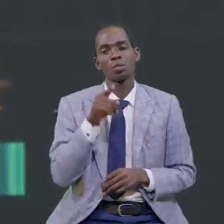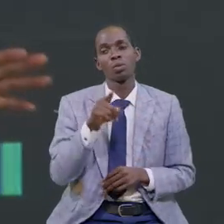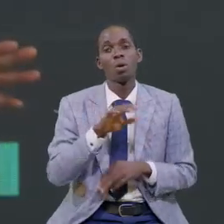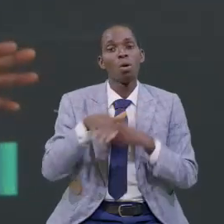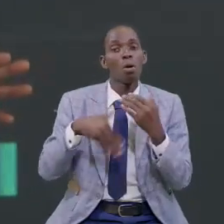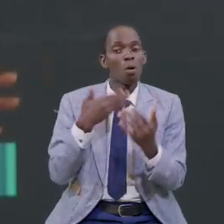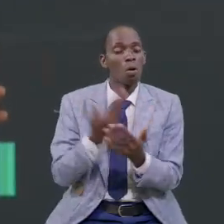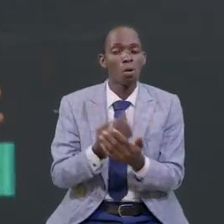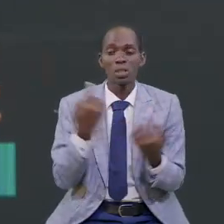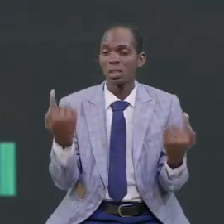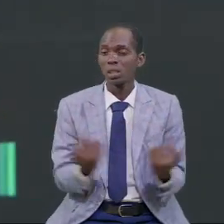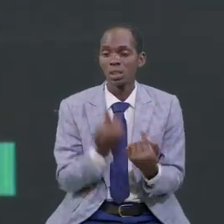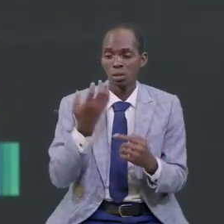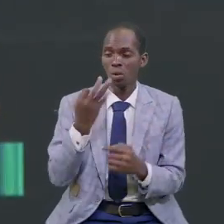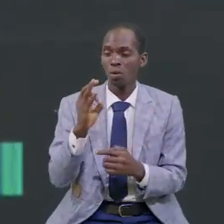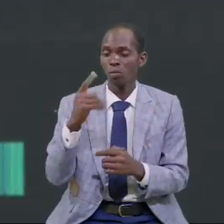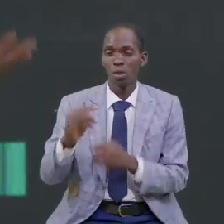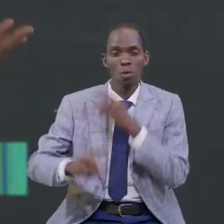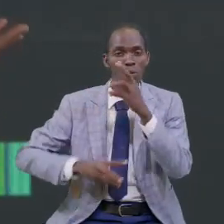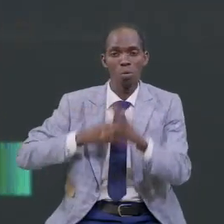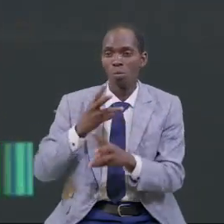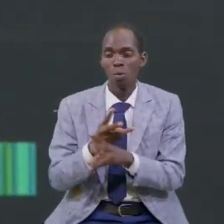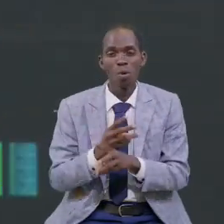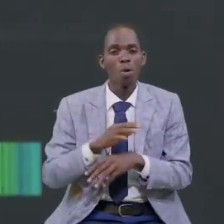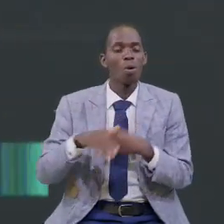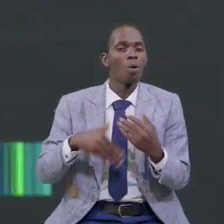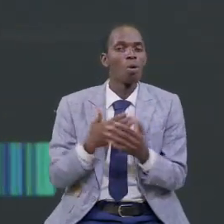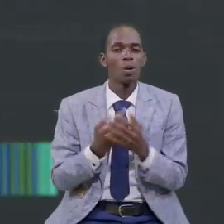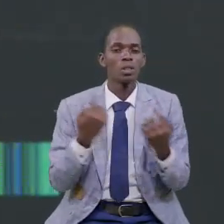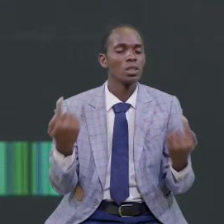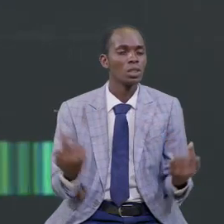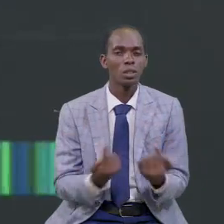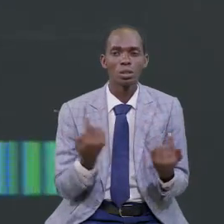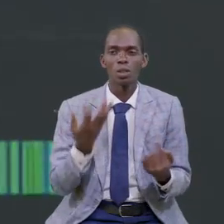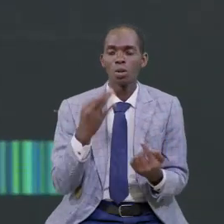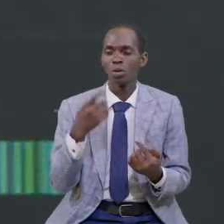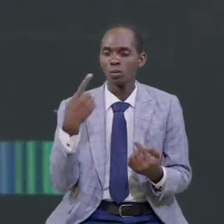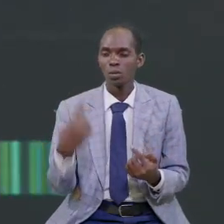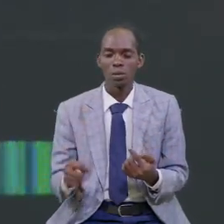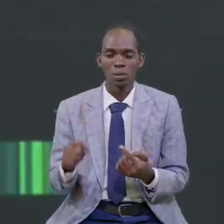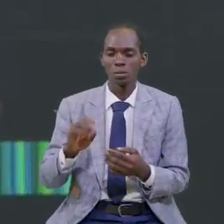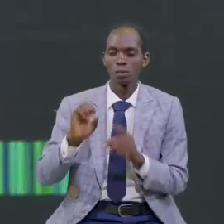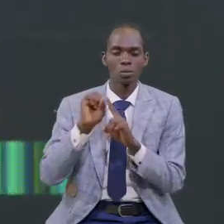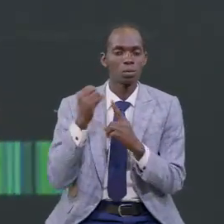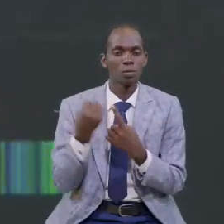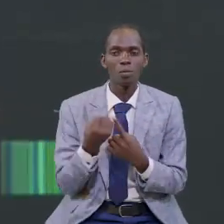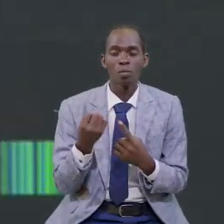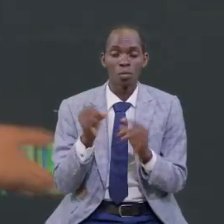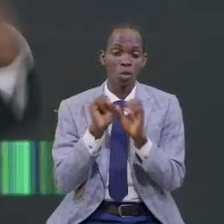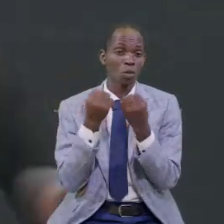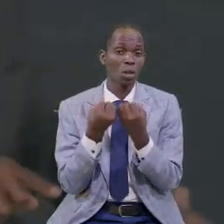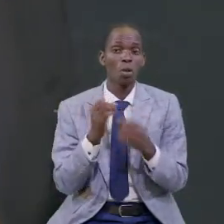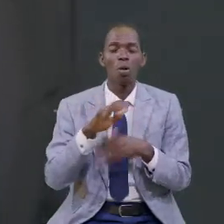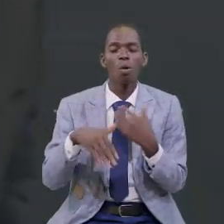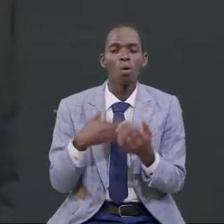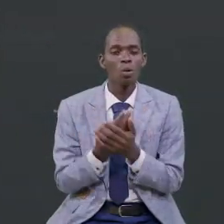all the sins of our neighbors, all the sins of society, all the sins that were met in the world